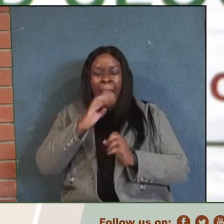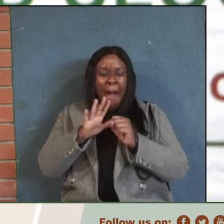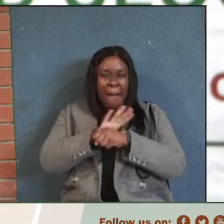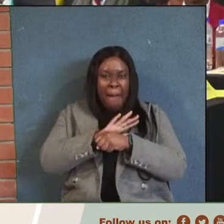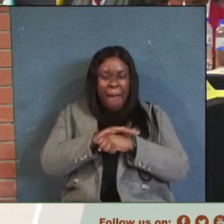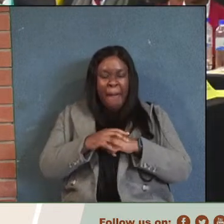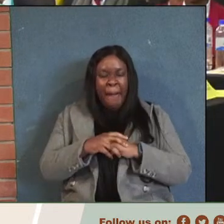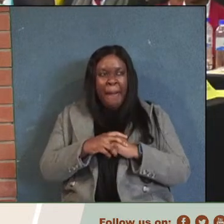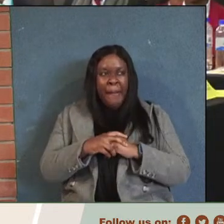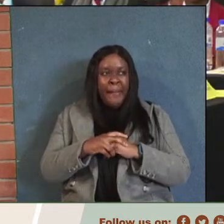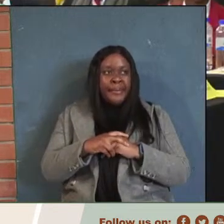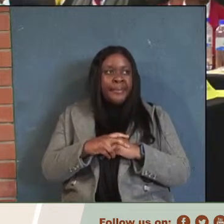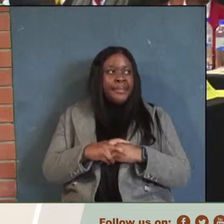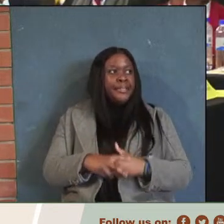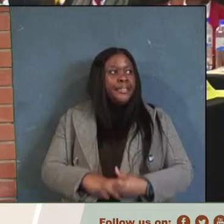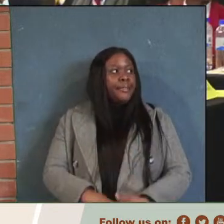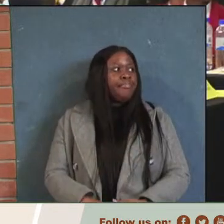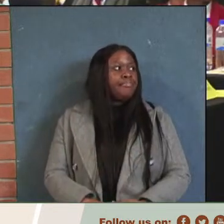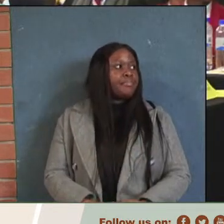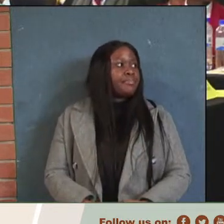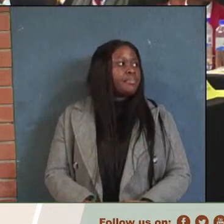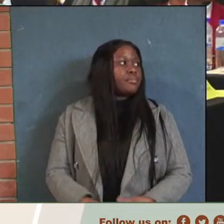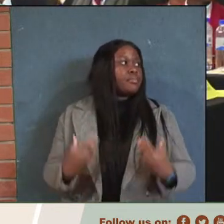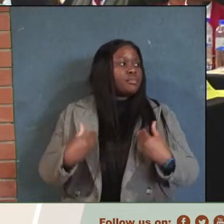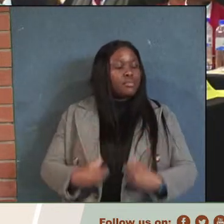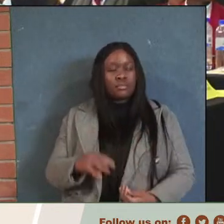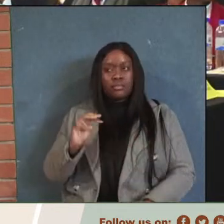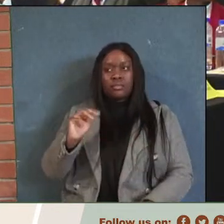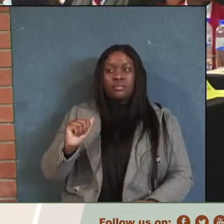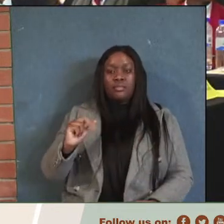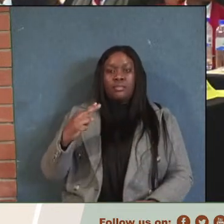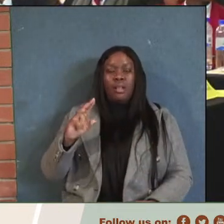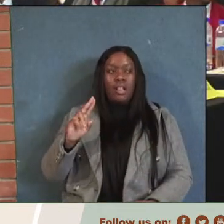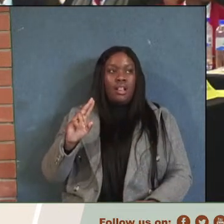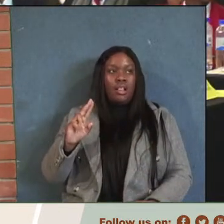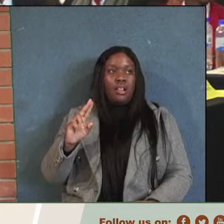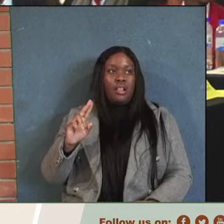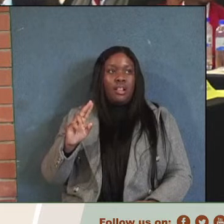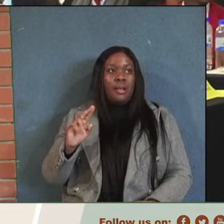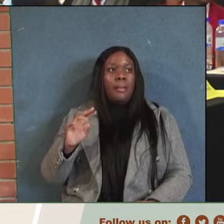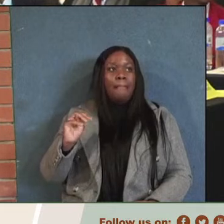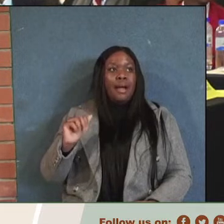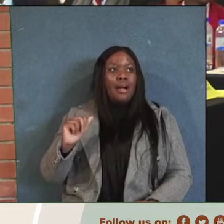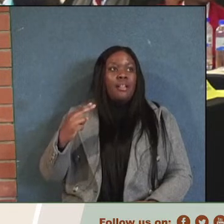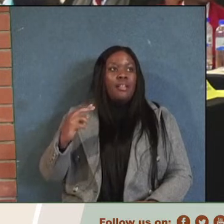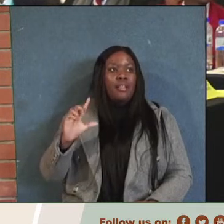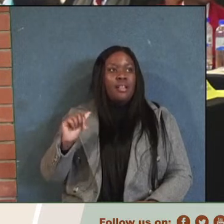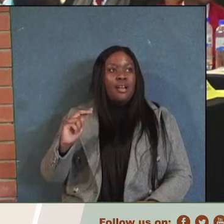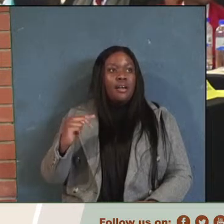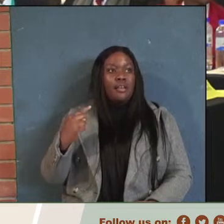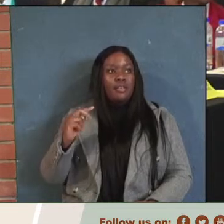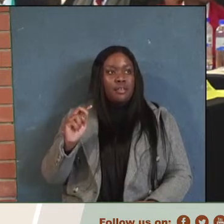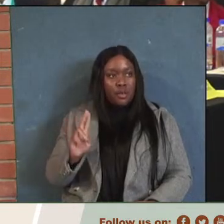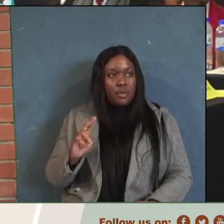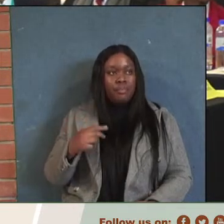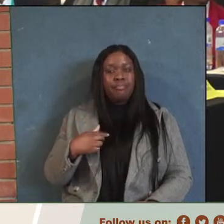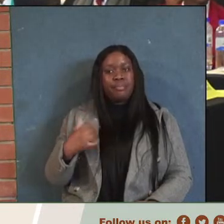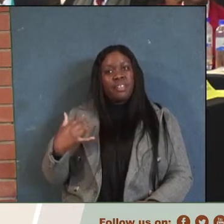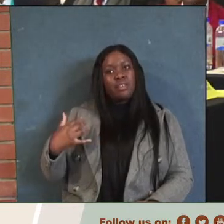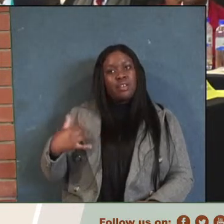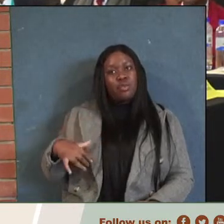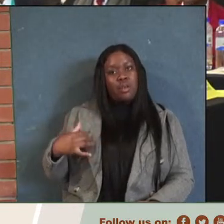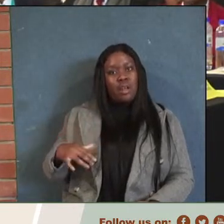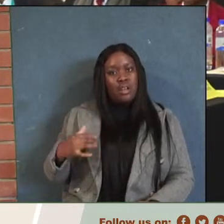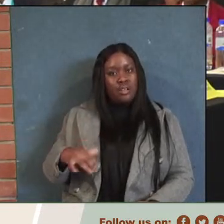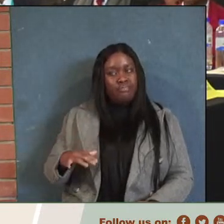esteemed members of this illustrious House, I am Honorable B. Matlango, representing the city of Ekurhuleni in Commission 3, which is assessing the